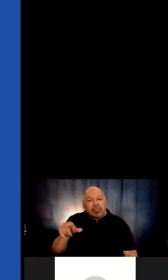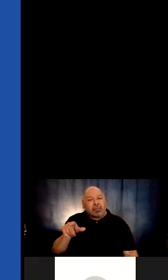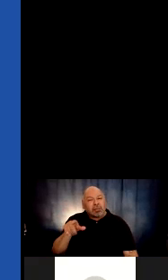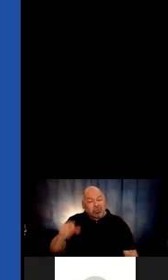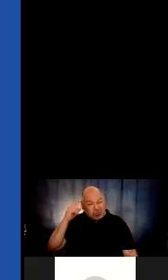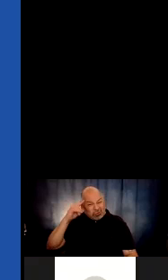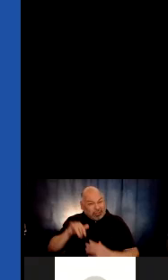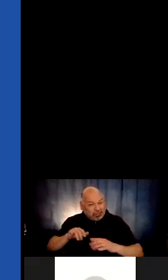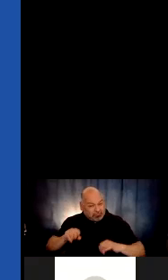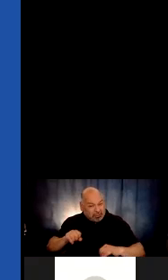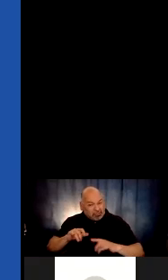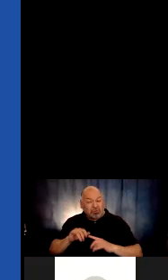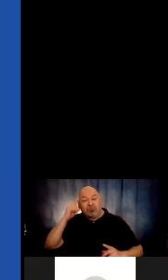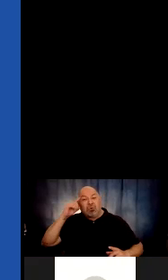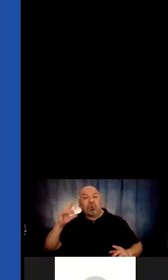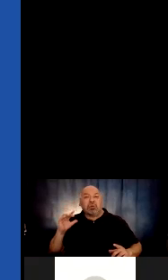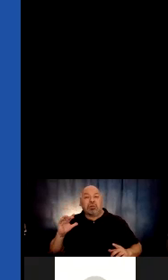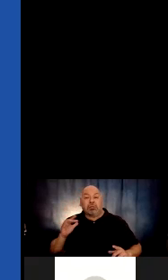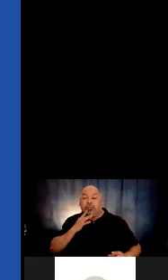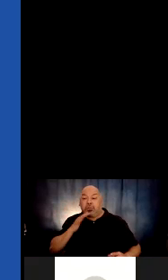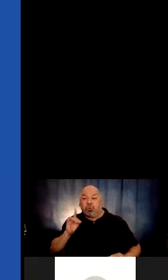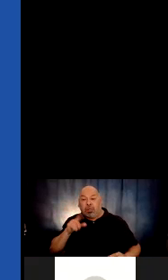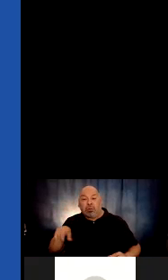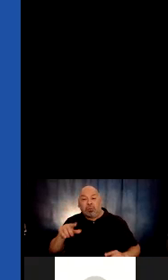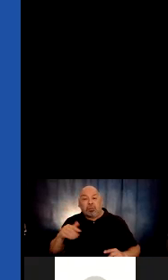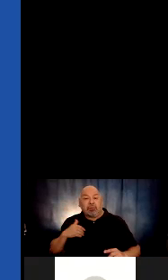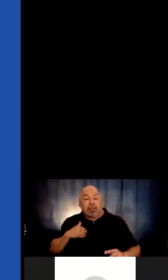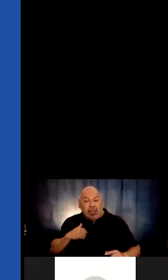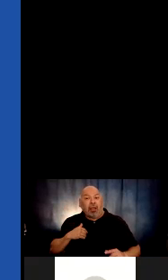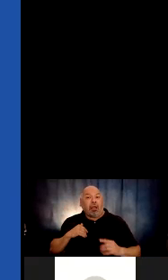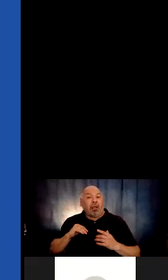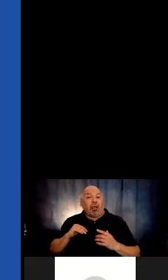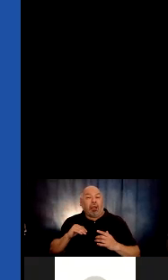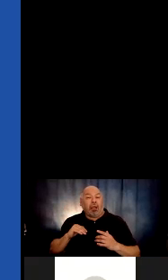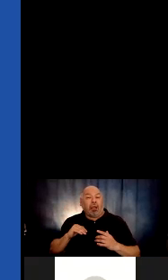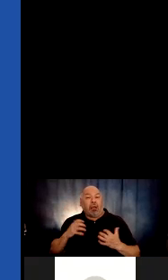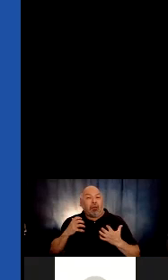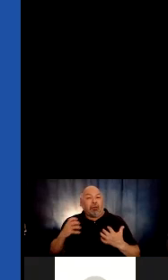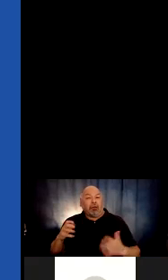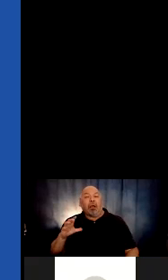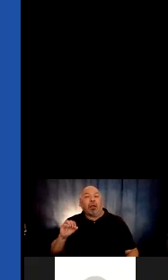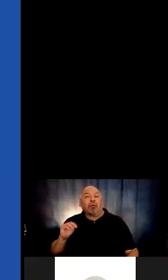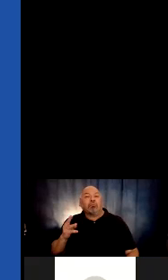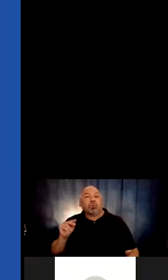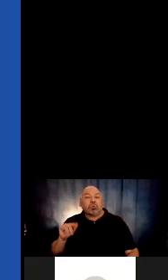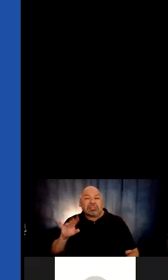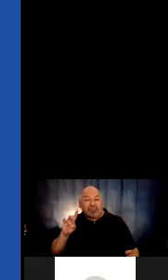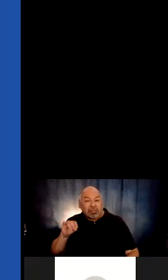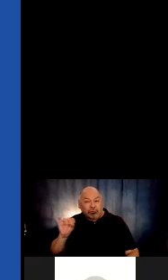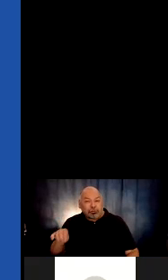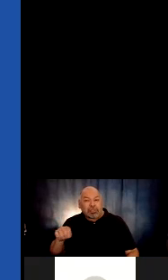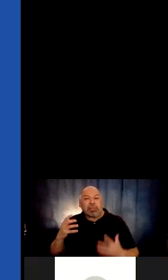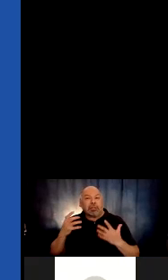if you think that it's possible for Colorado to get to the community immunity level of 70%